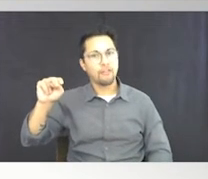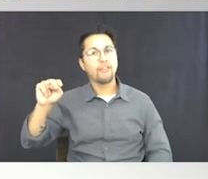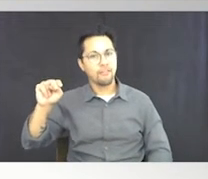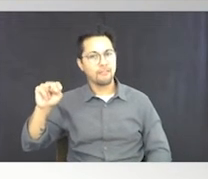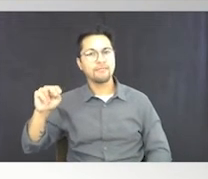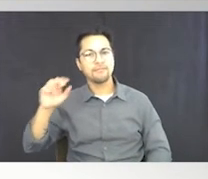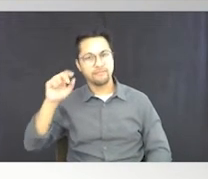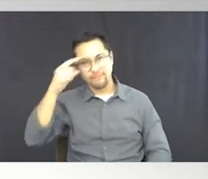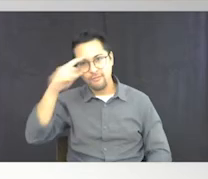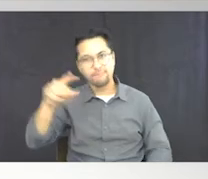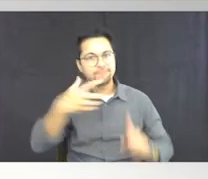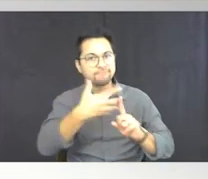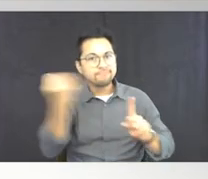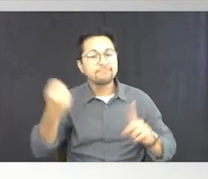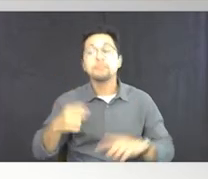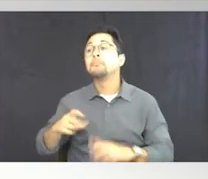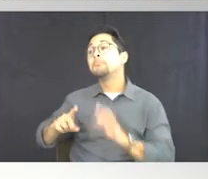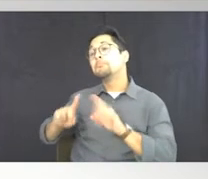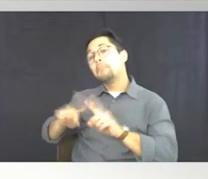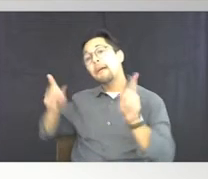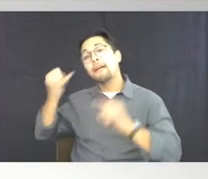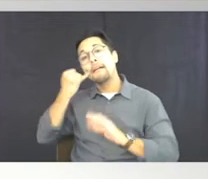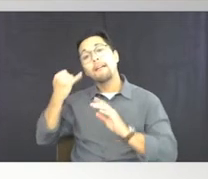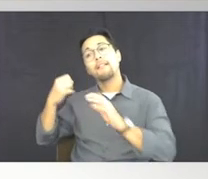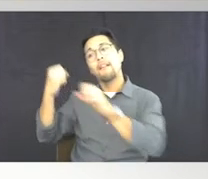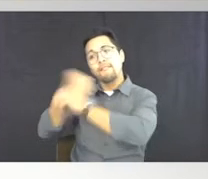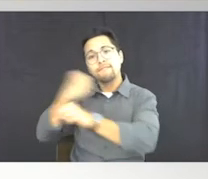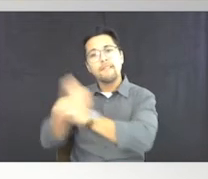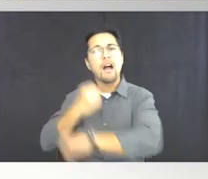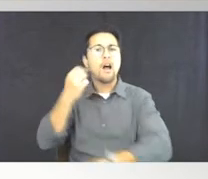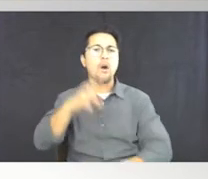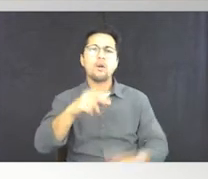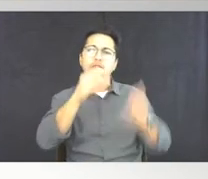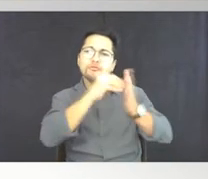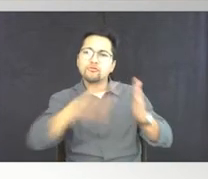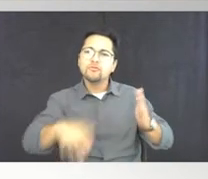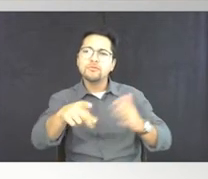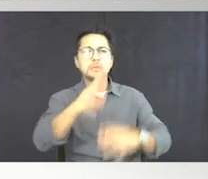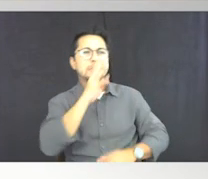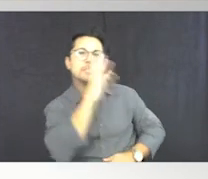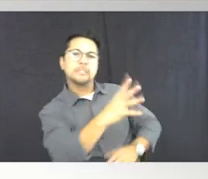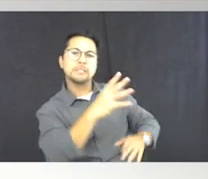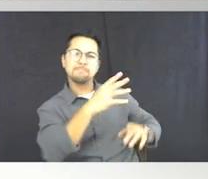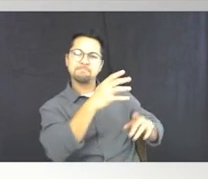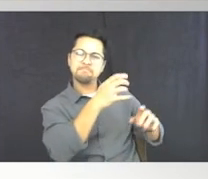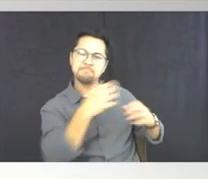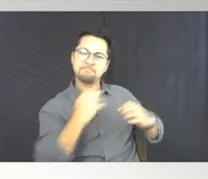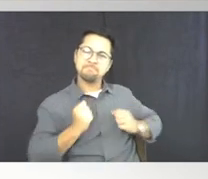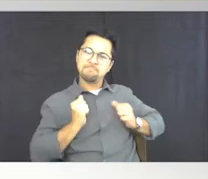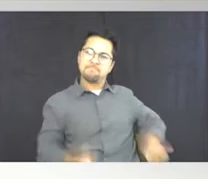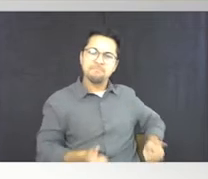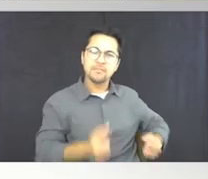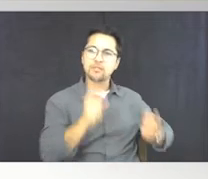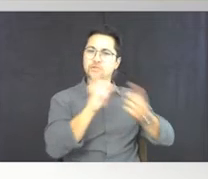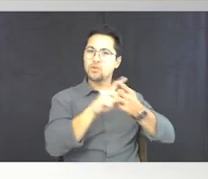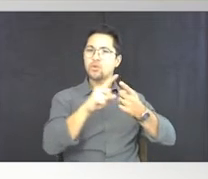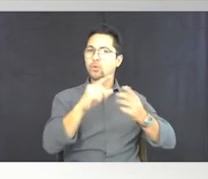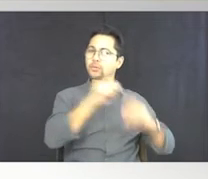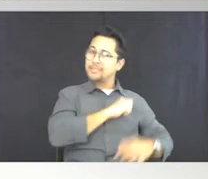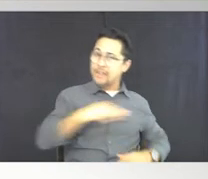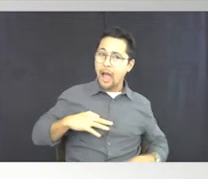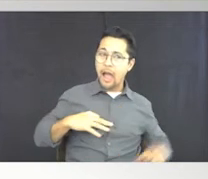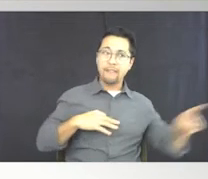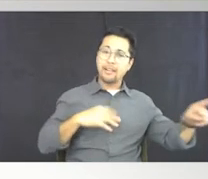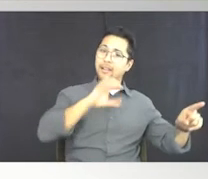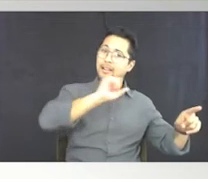But if, let's say, a fight or the student was verbally aggressive to a staff member in